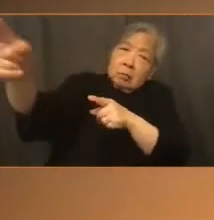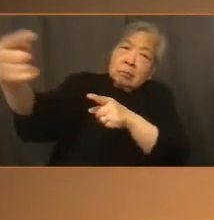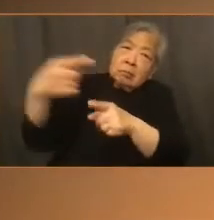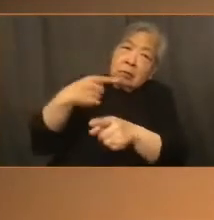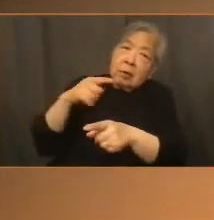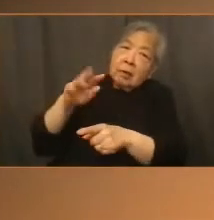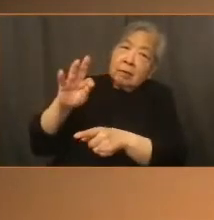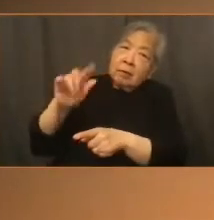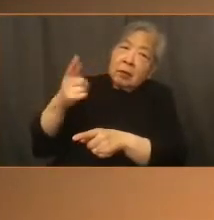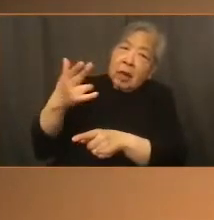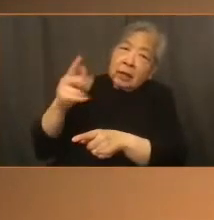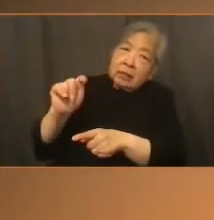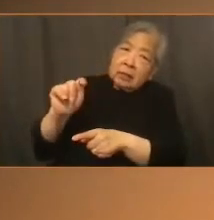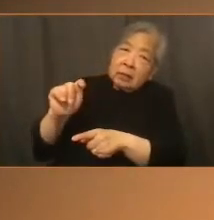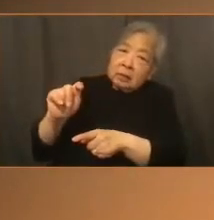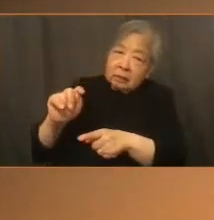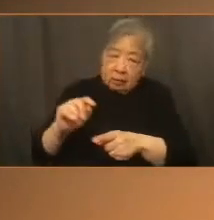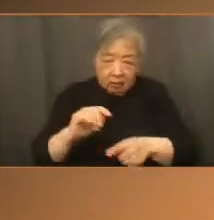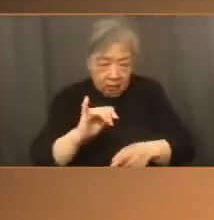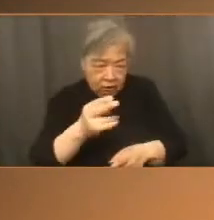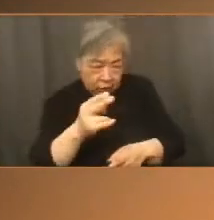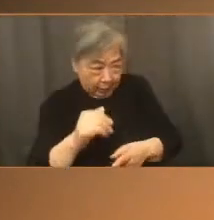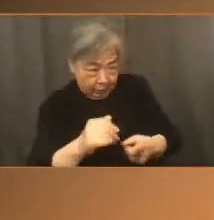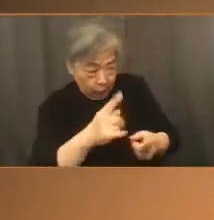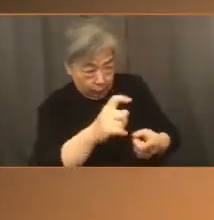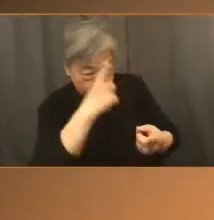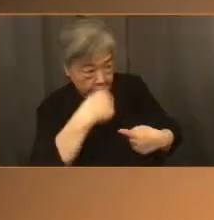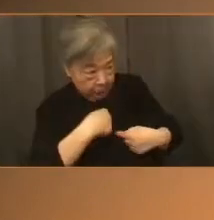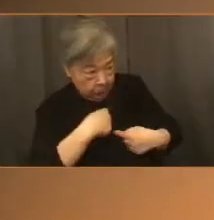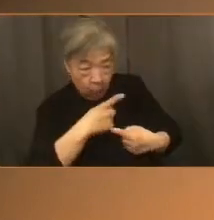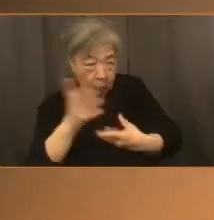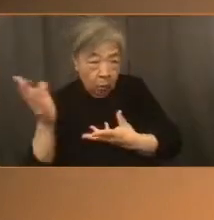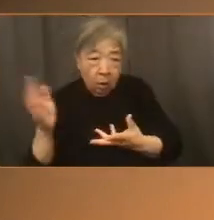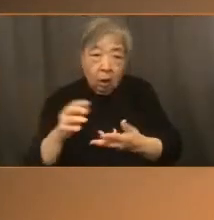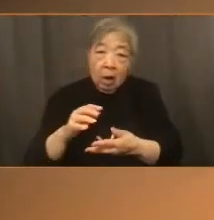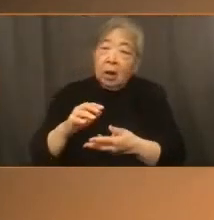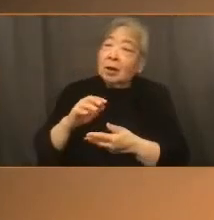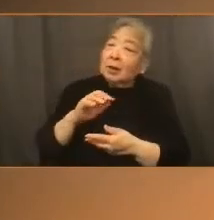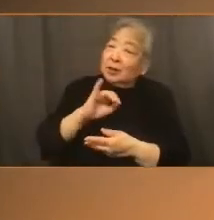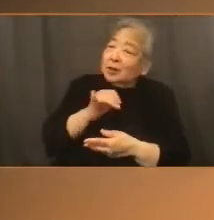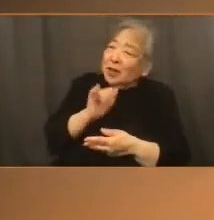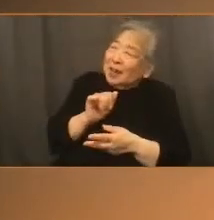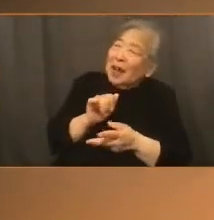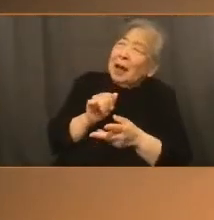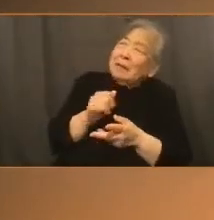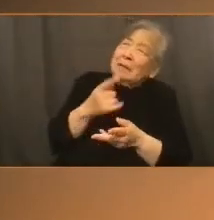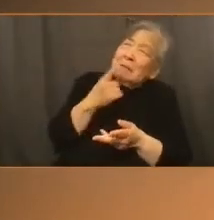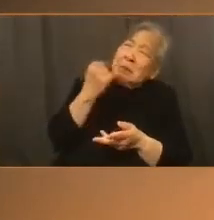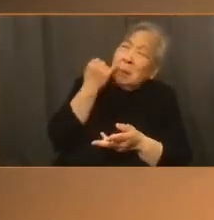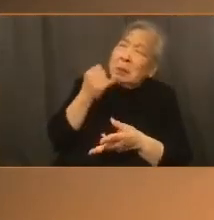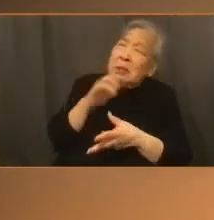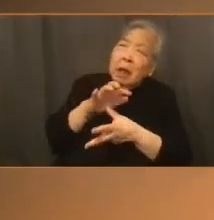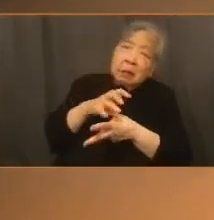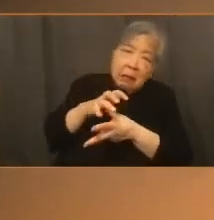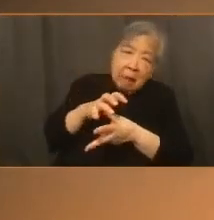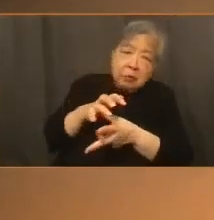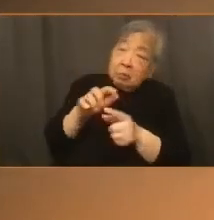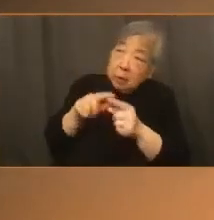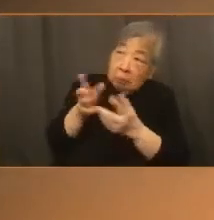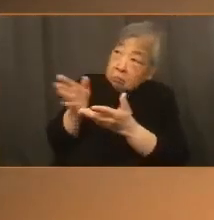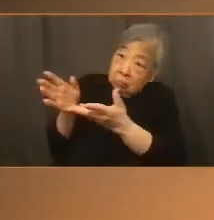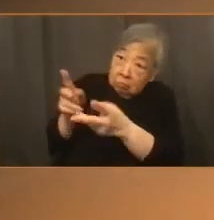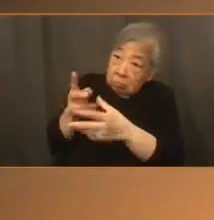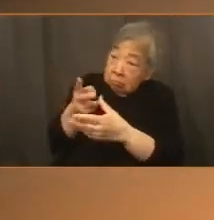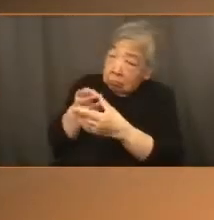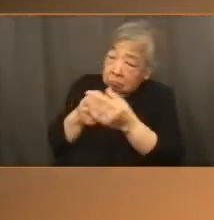Is that directed to me or to? Yeah, Johnny, I guess if there's like, let's say there's a helicopter that goes on, but yeah, Nishant, why don't you talk about the